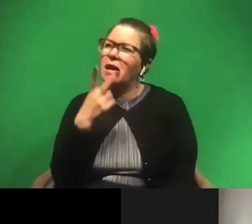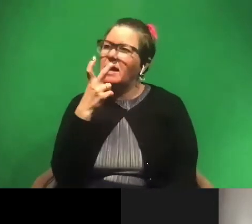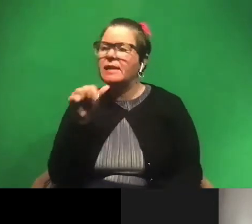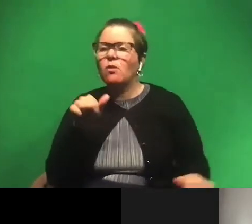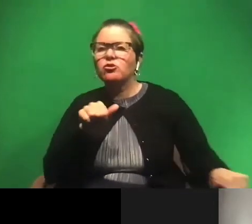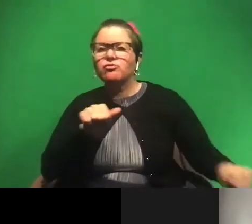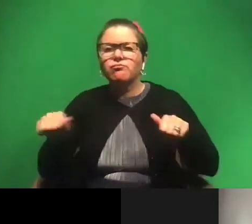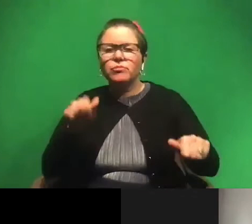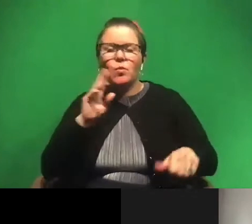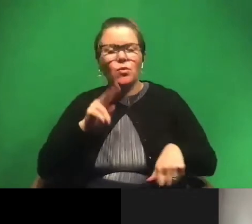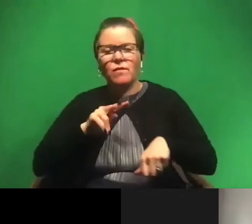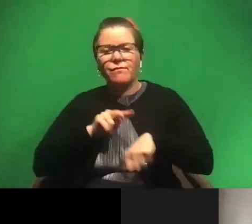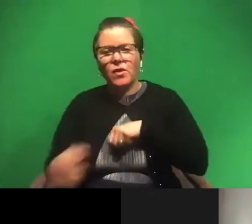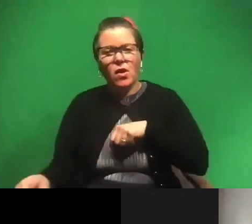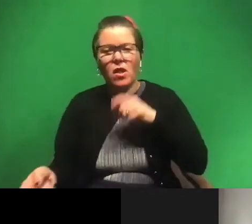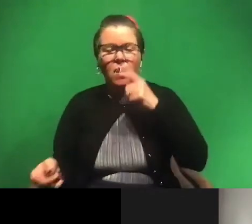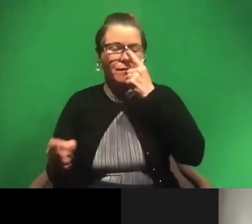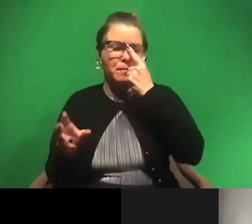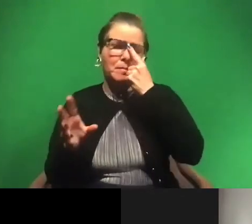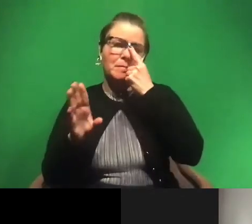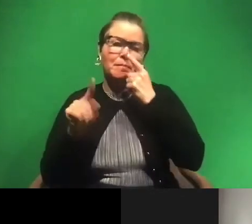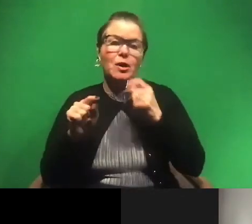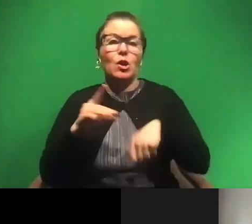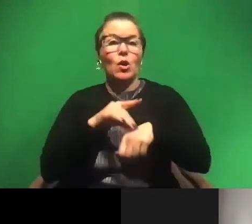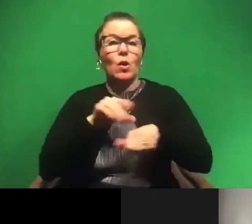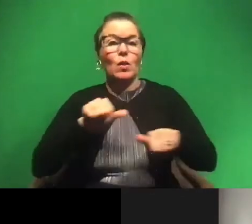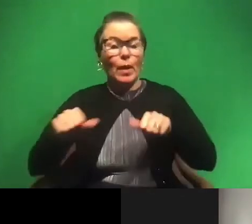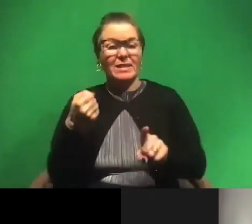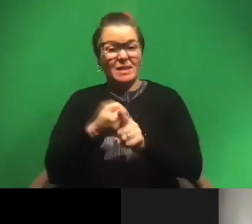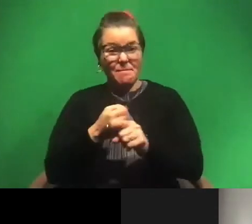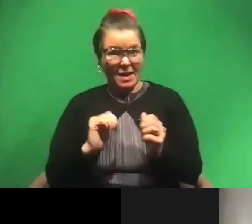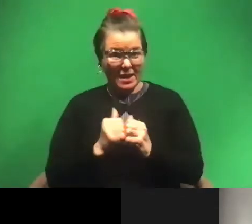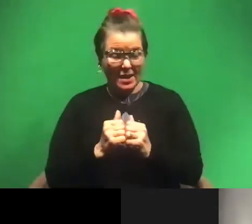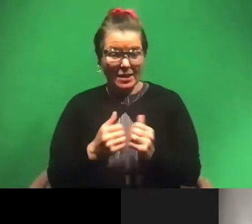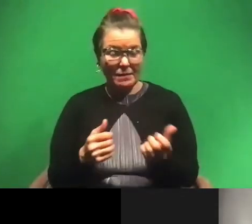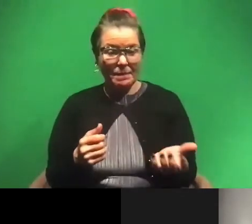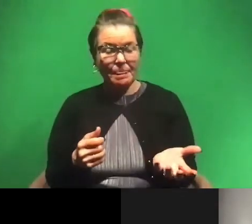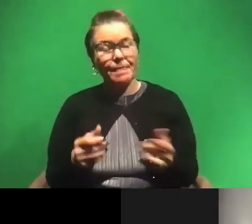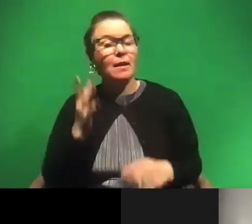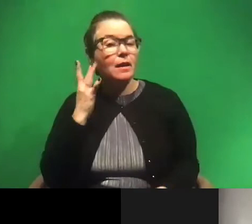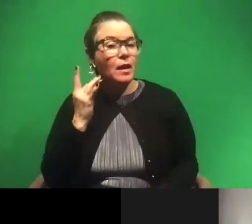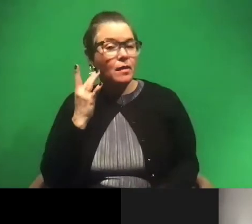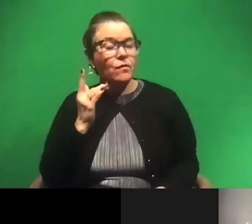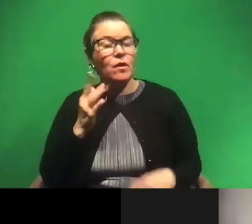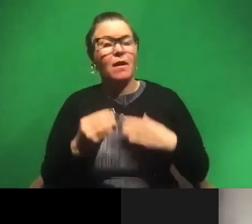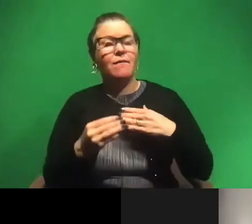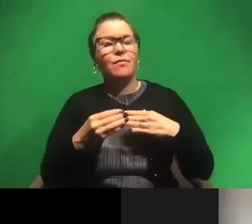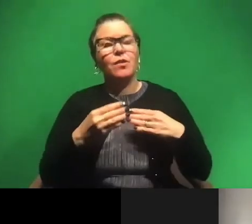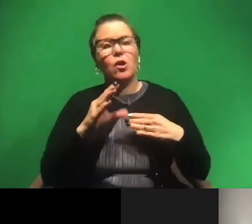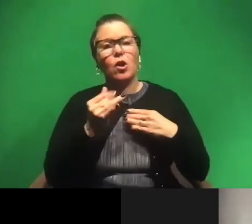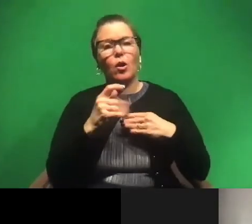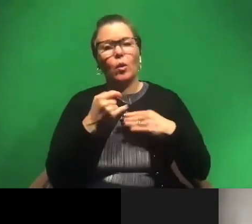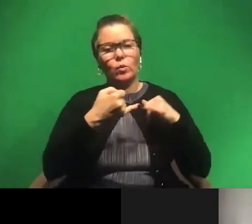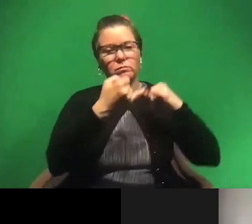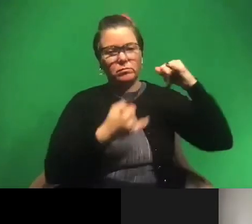them off, but the way that earthquakes have impacted them is in California, our coastlines can be really, really